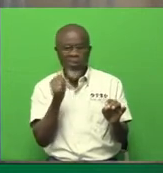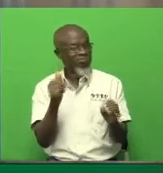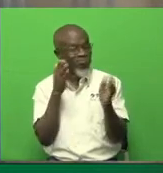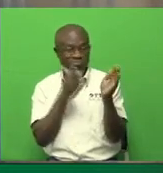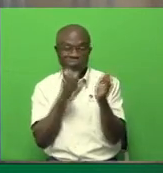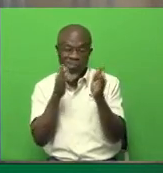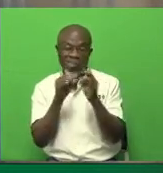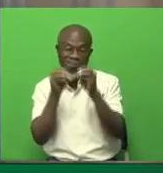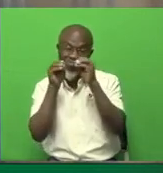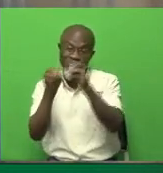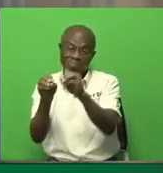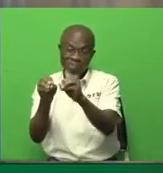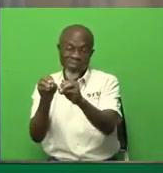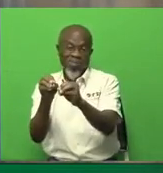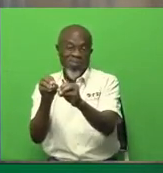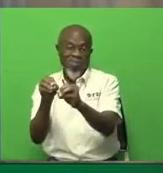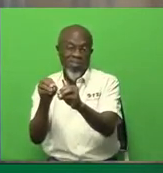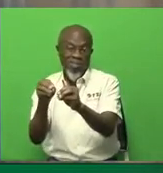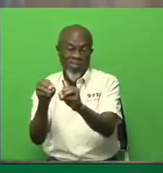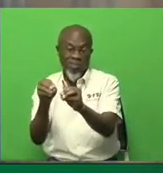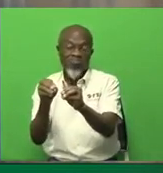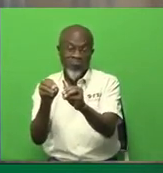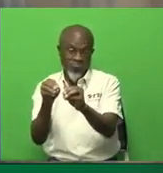legislation none